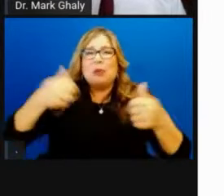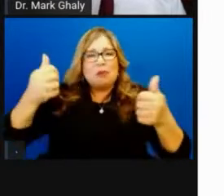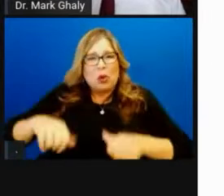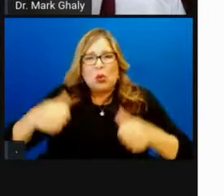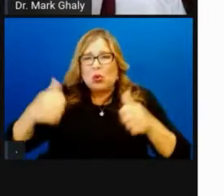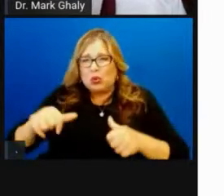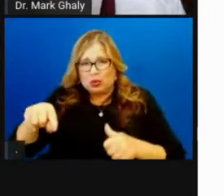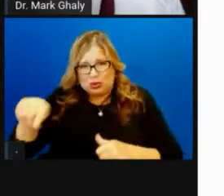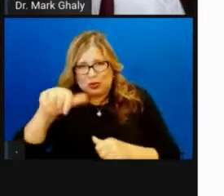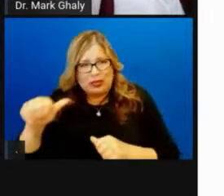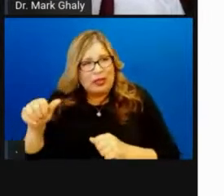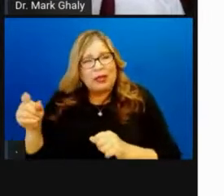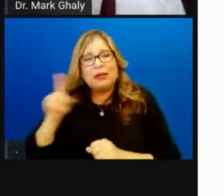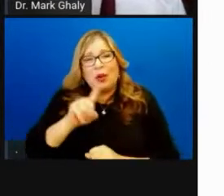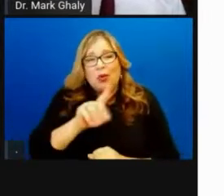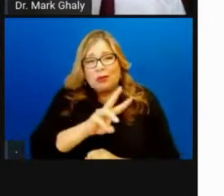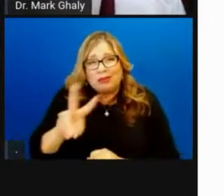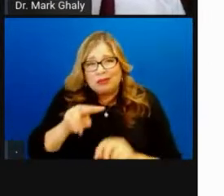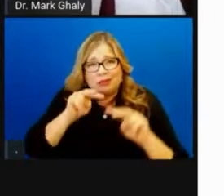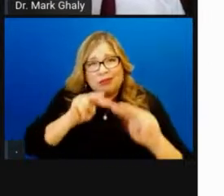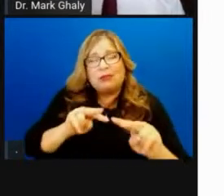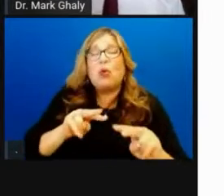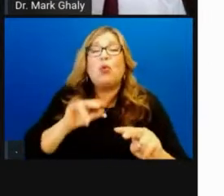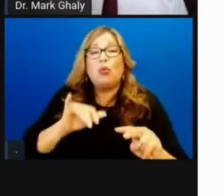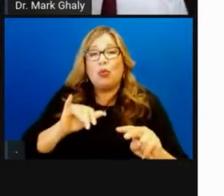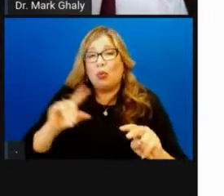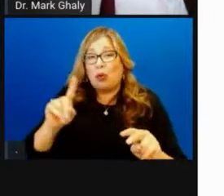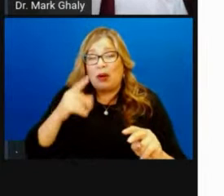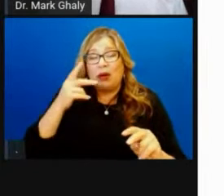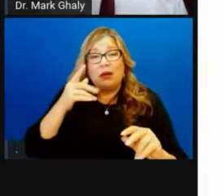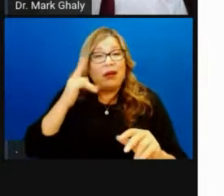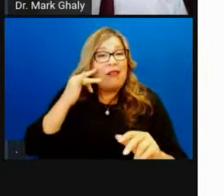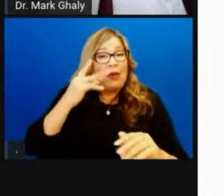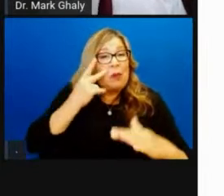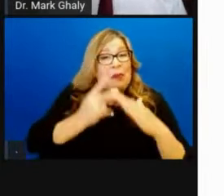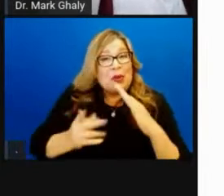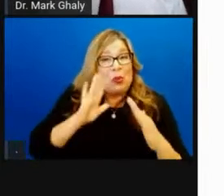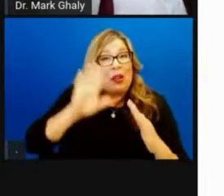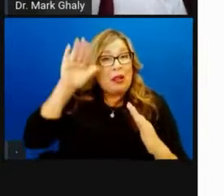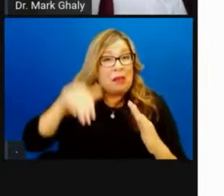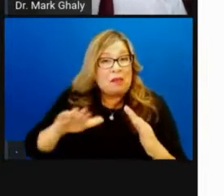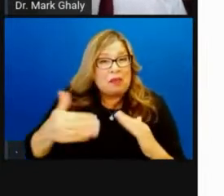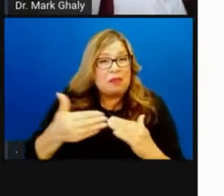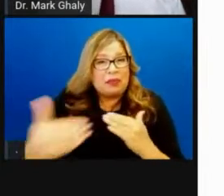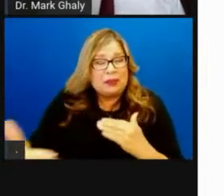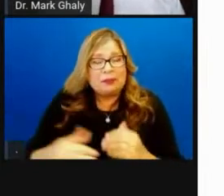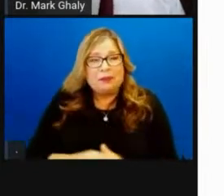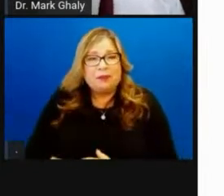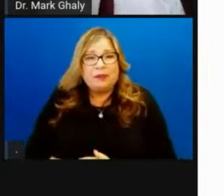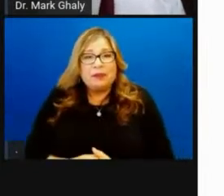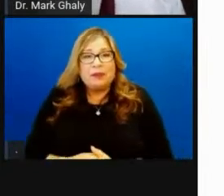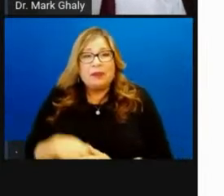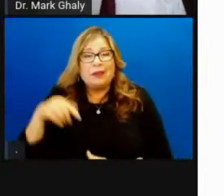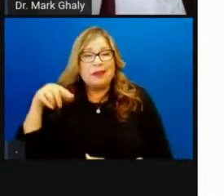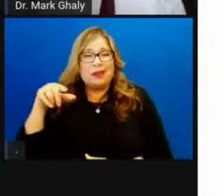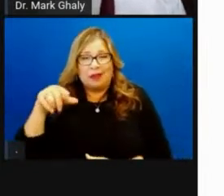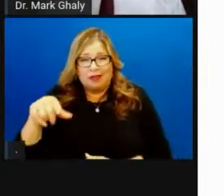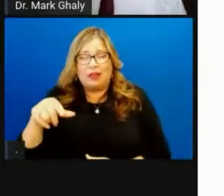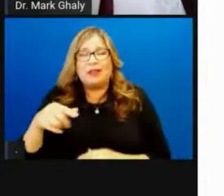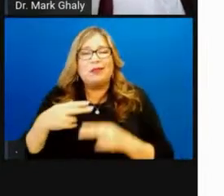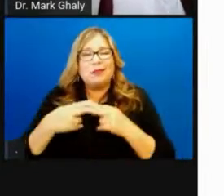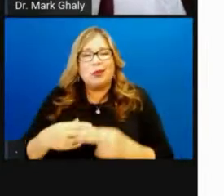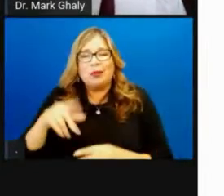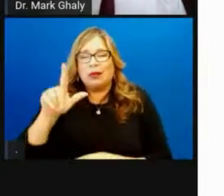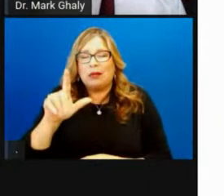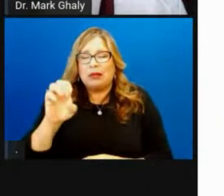see where California is sort of predicting we might go. This model, one, you don't need to remember the name, but the Lemma model,